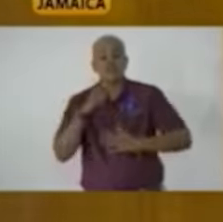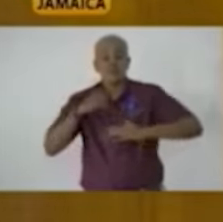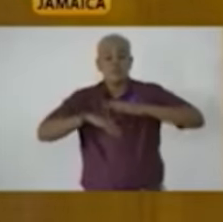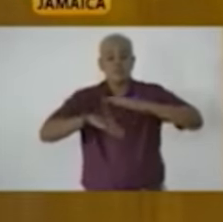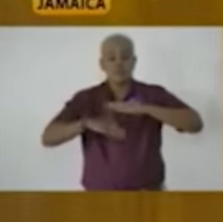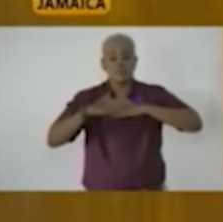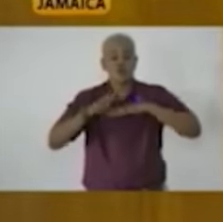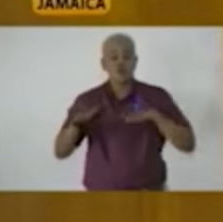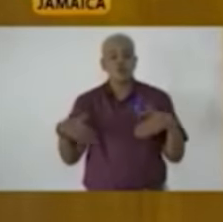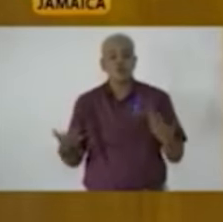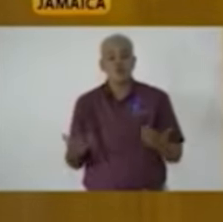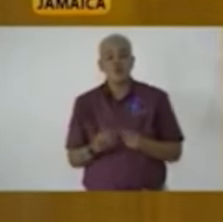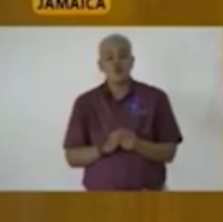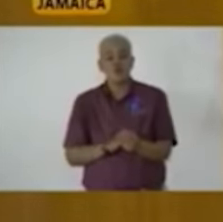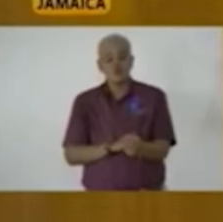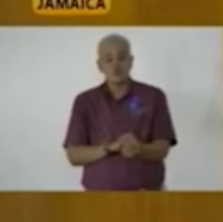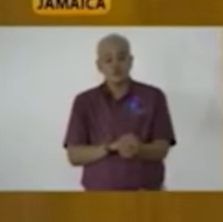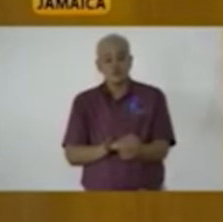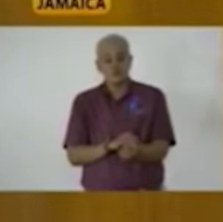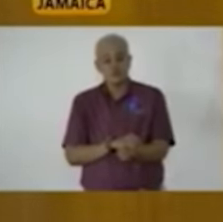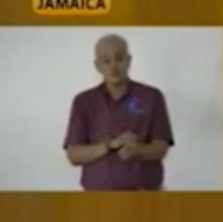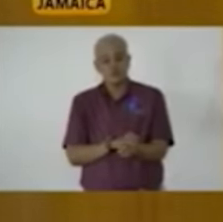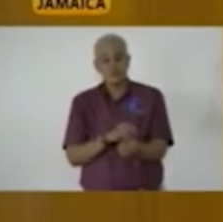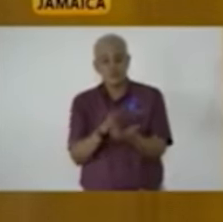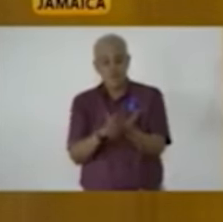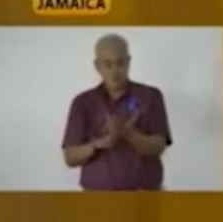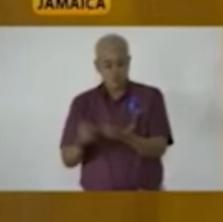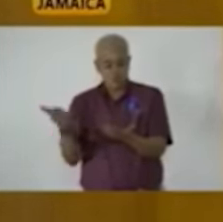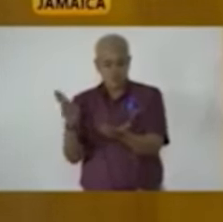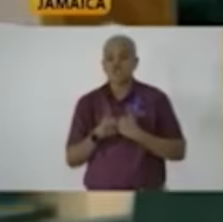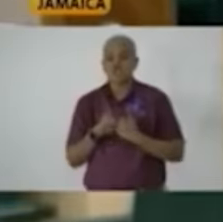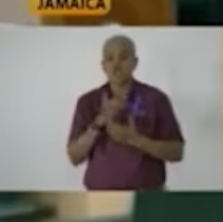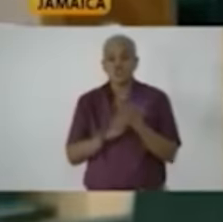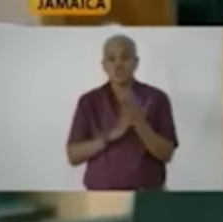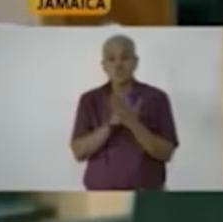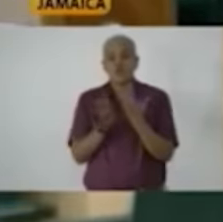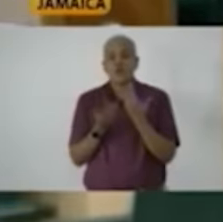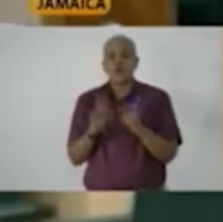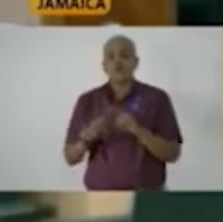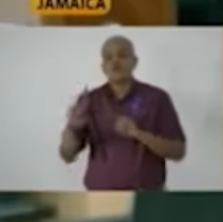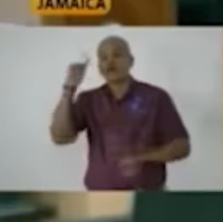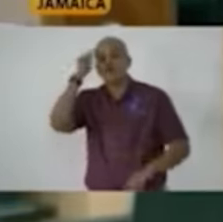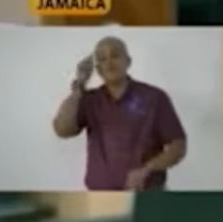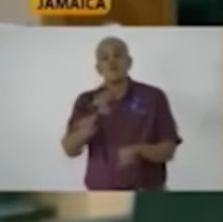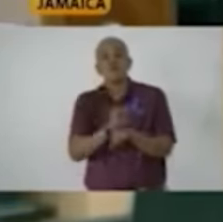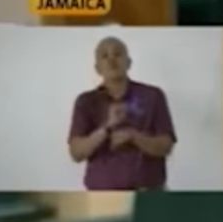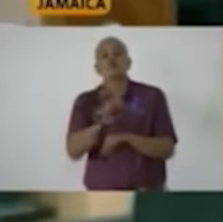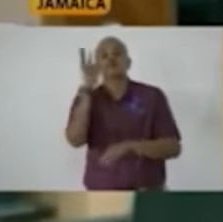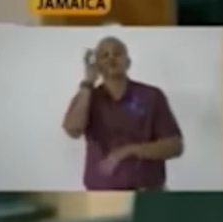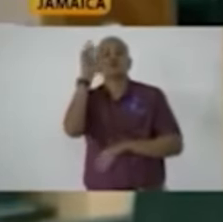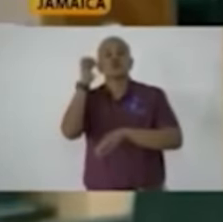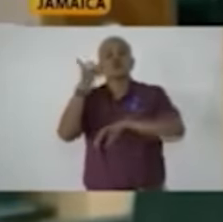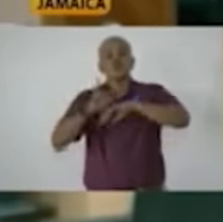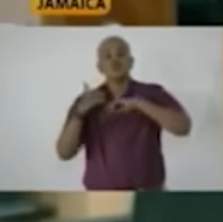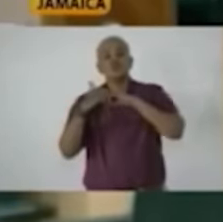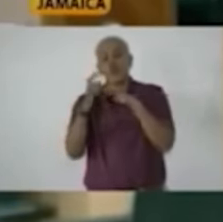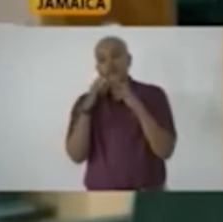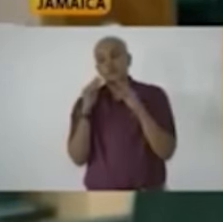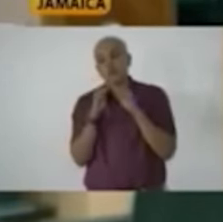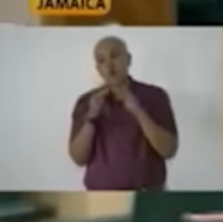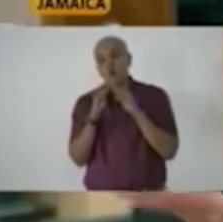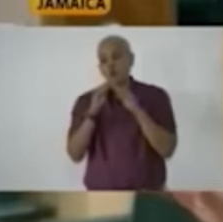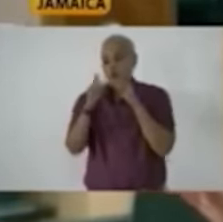on the contract you have signed with them? The government has been working to create a much